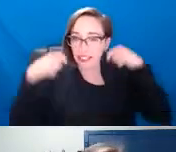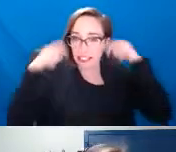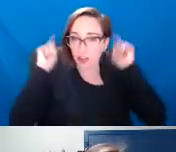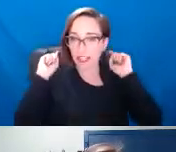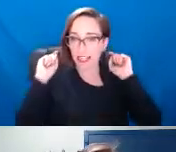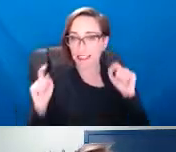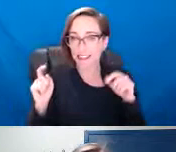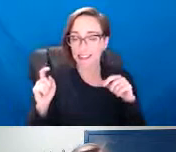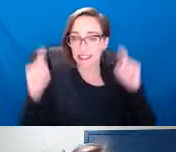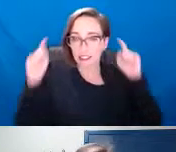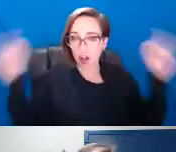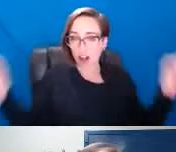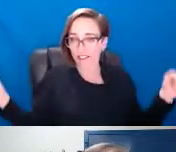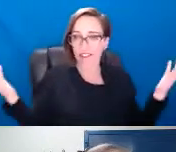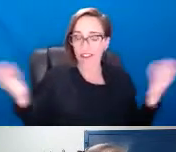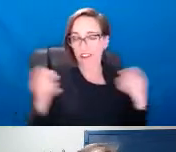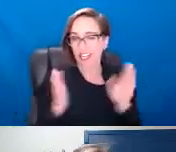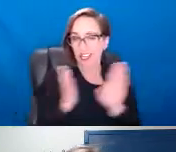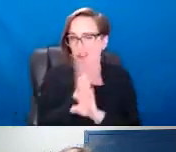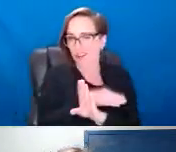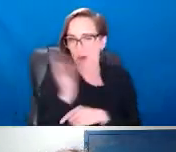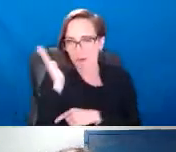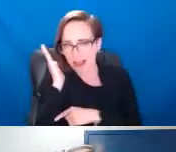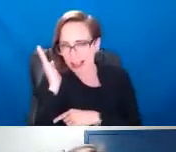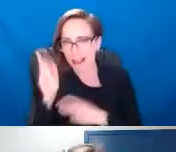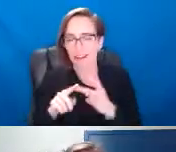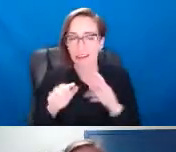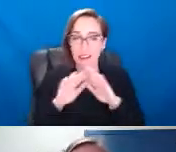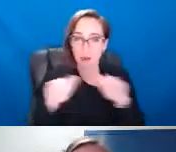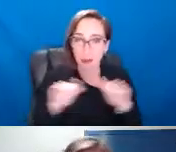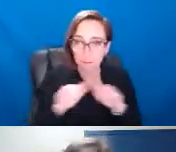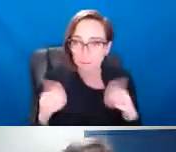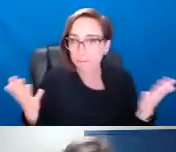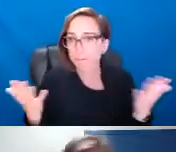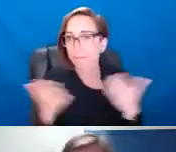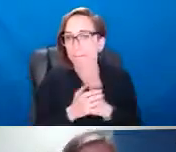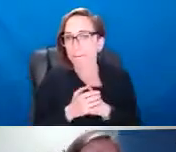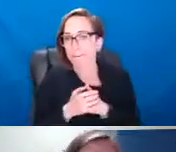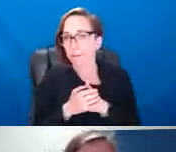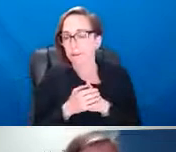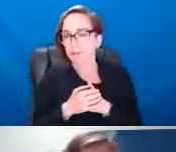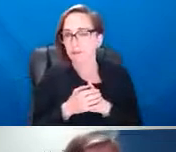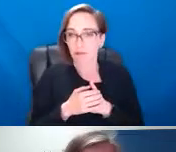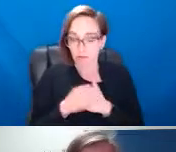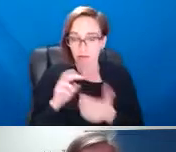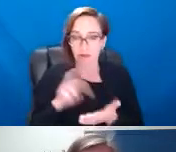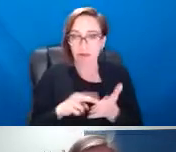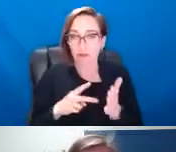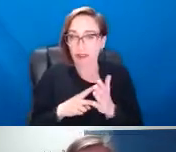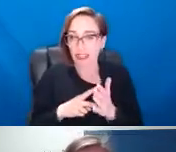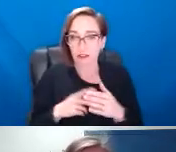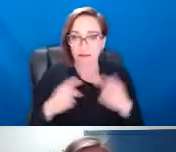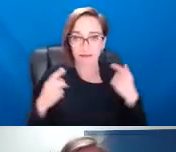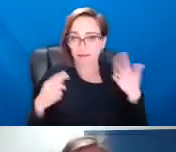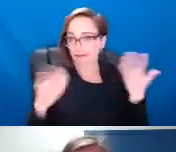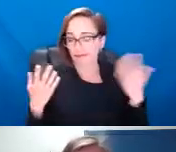before bedtime or other activities like swimming or whatever, she has no communication. Hearing aids